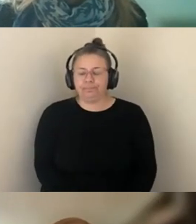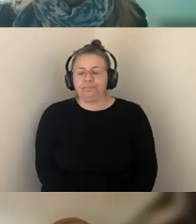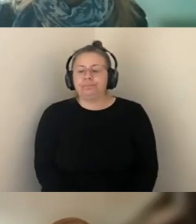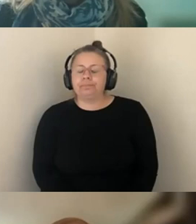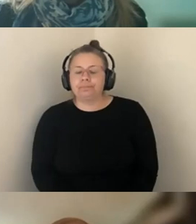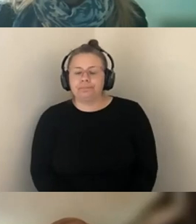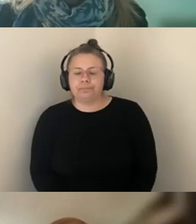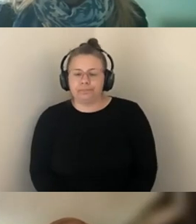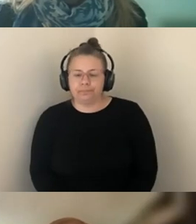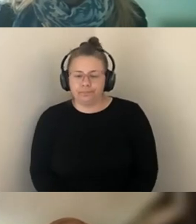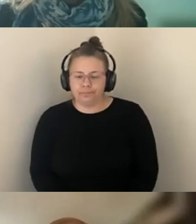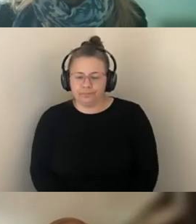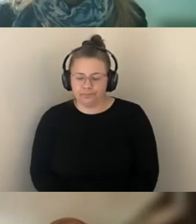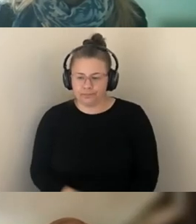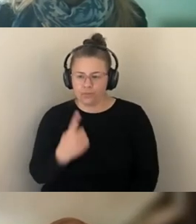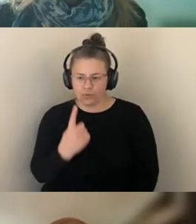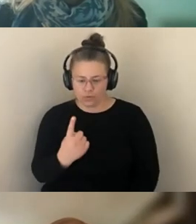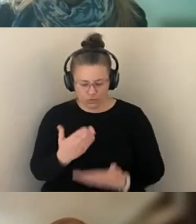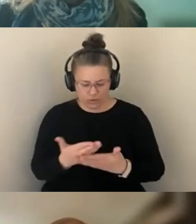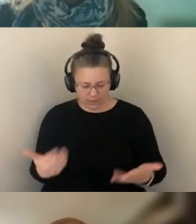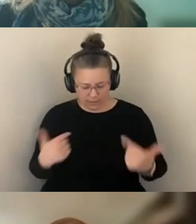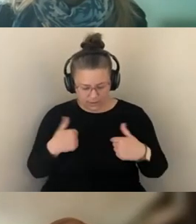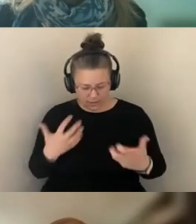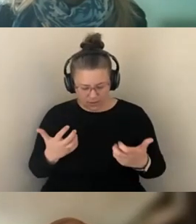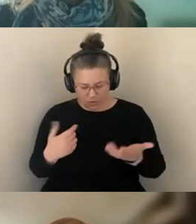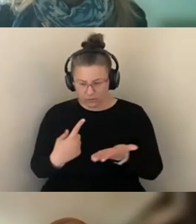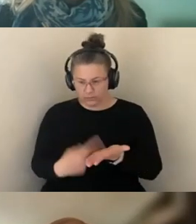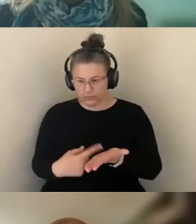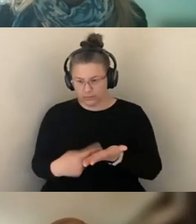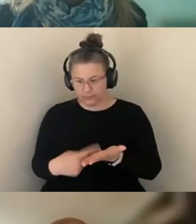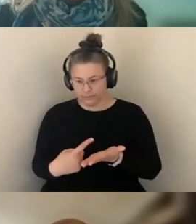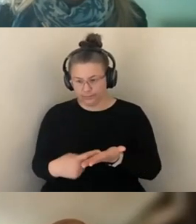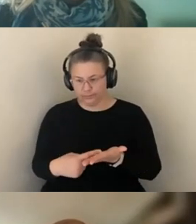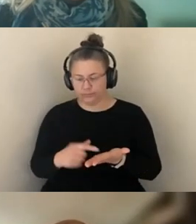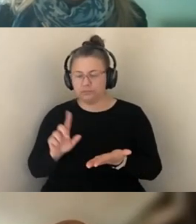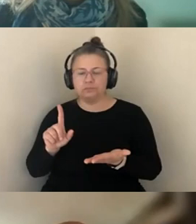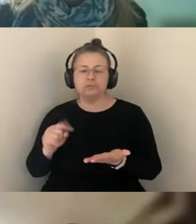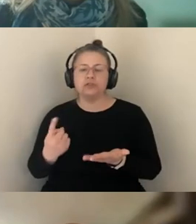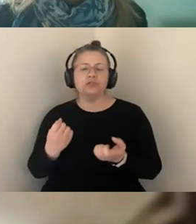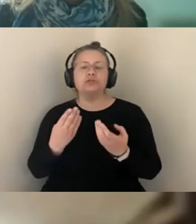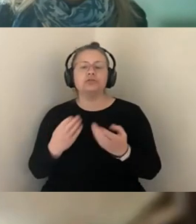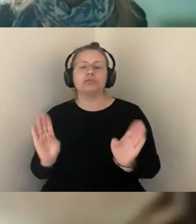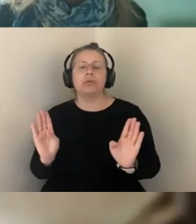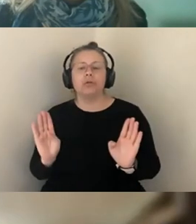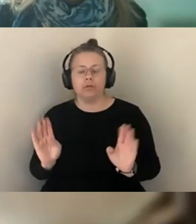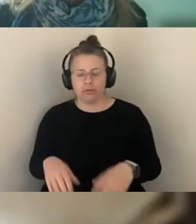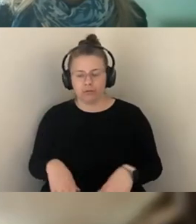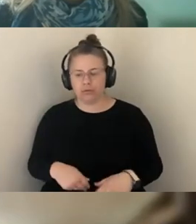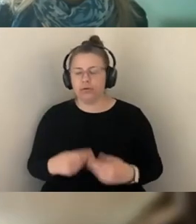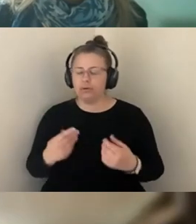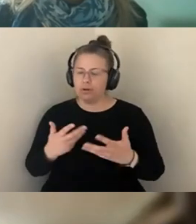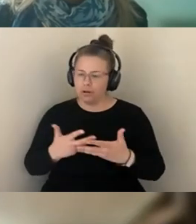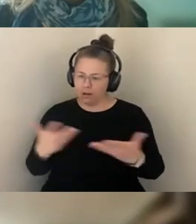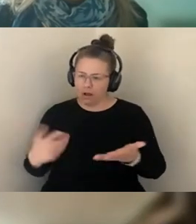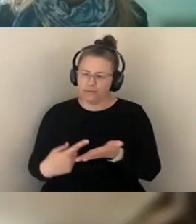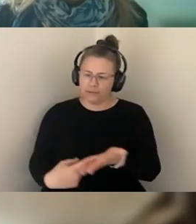One of the things that I wanted to also talk about is just in general, there's been a lot of discussion about ethics